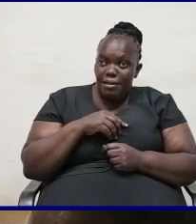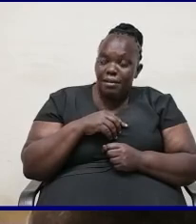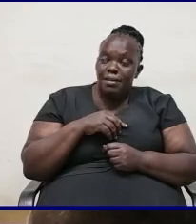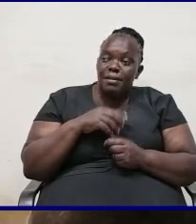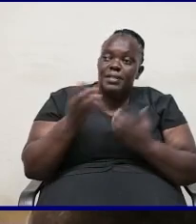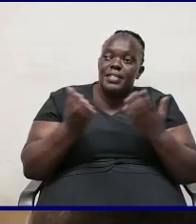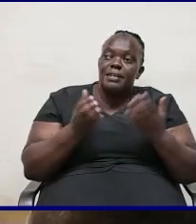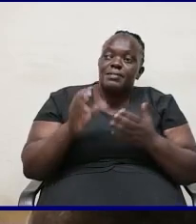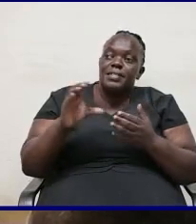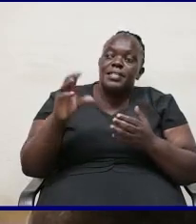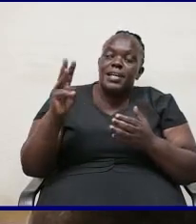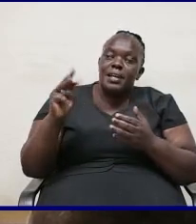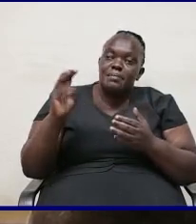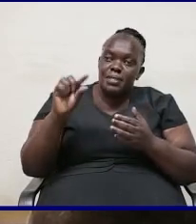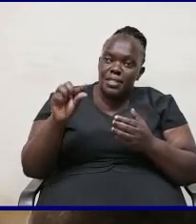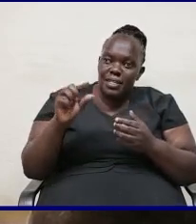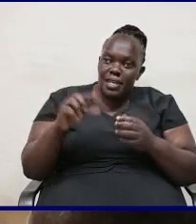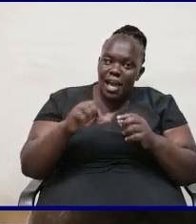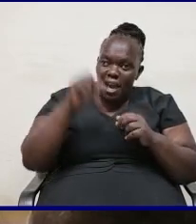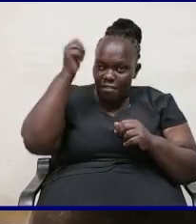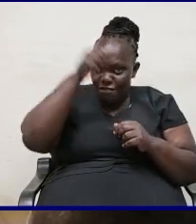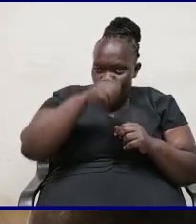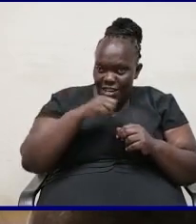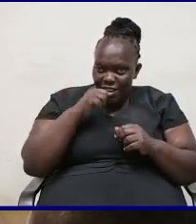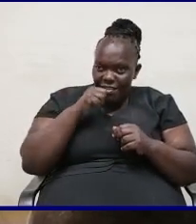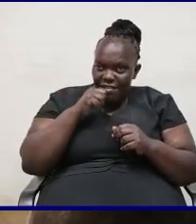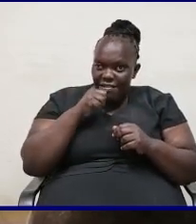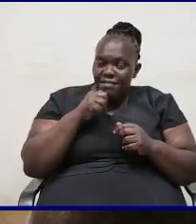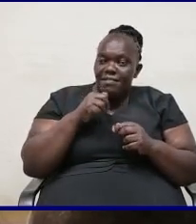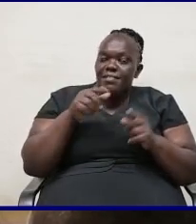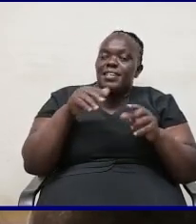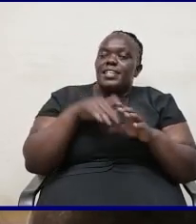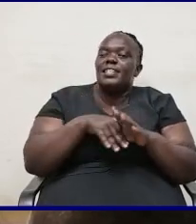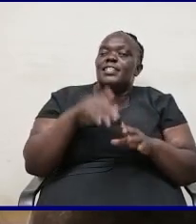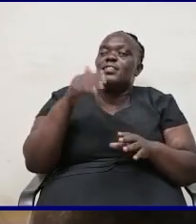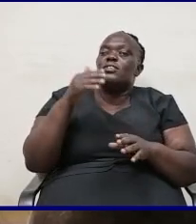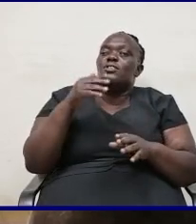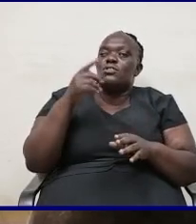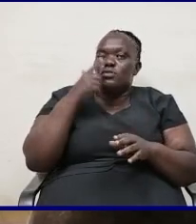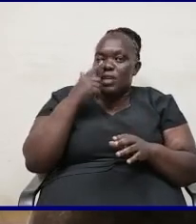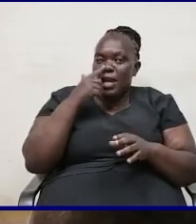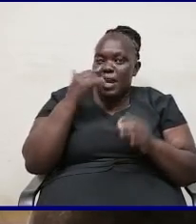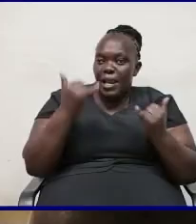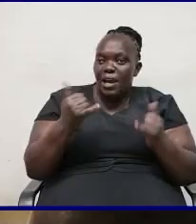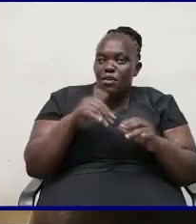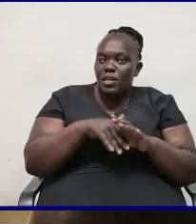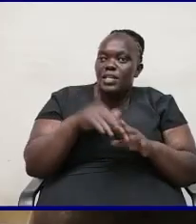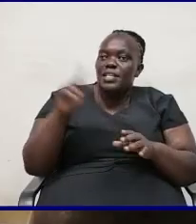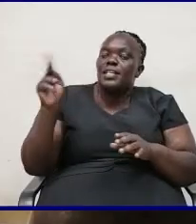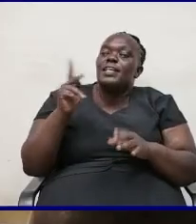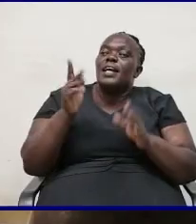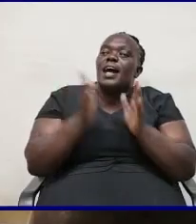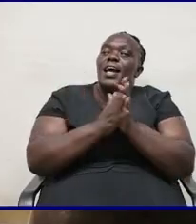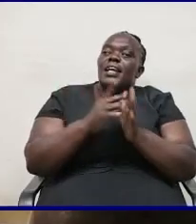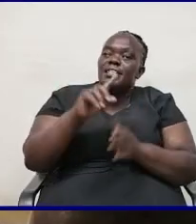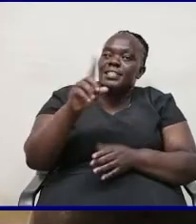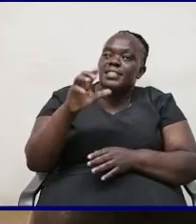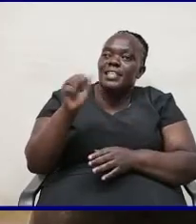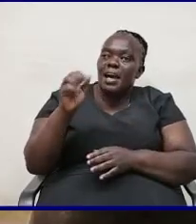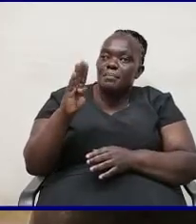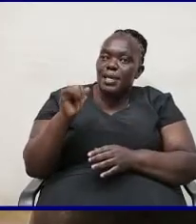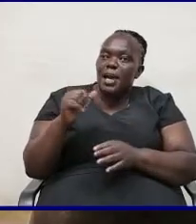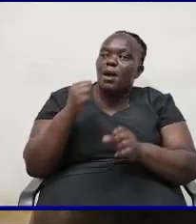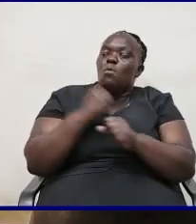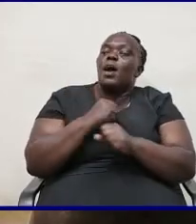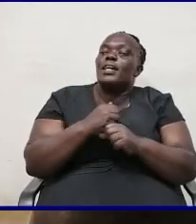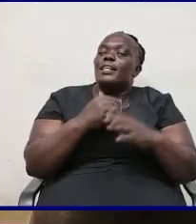I serve at CMG Africa. CMG Africa is in Uganda, now in Kenya and Zambia.